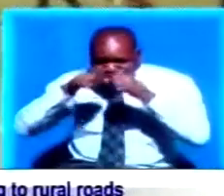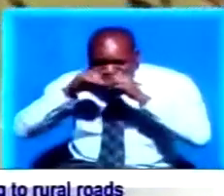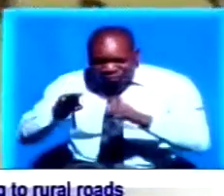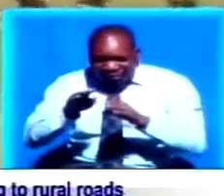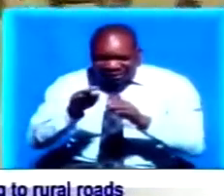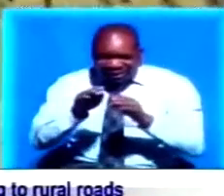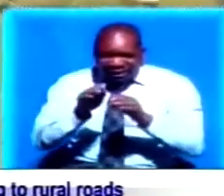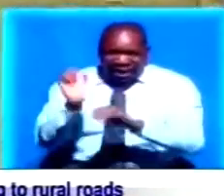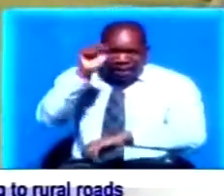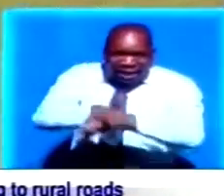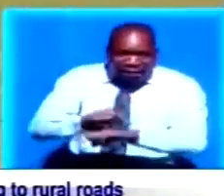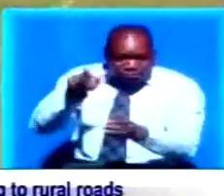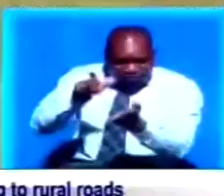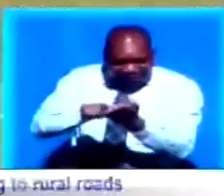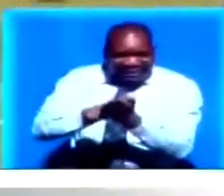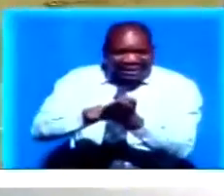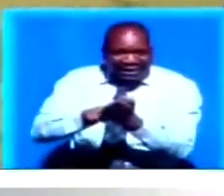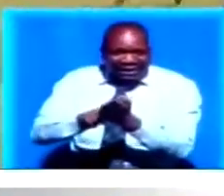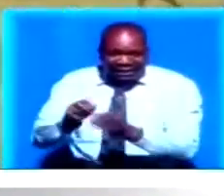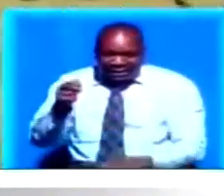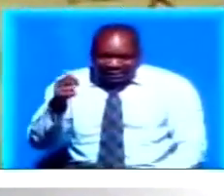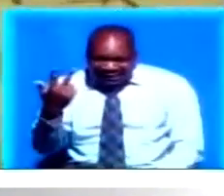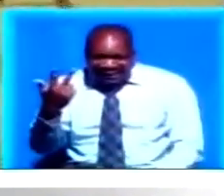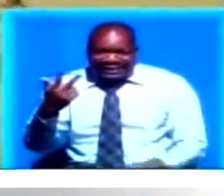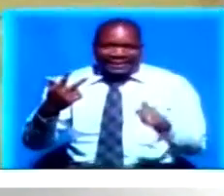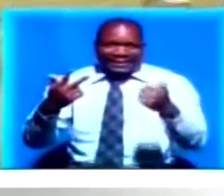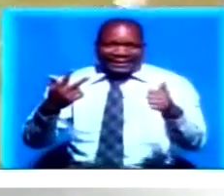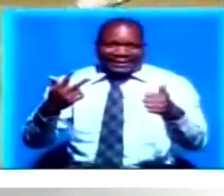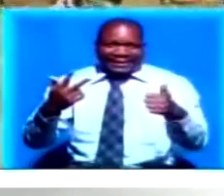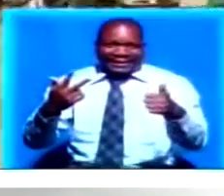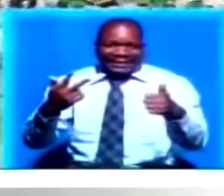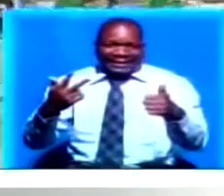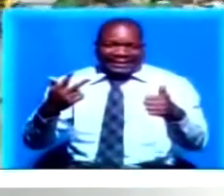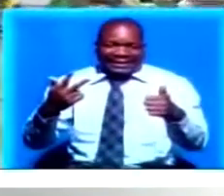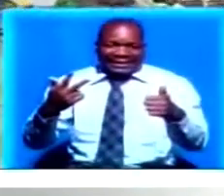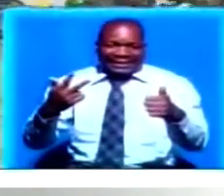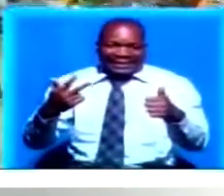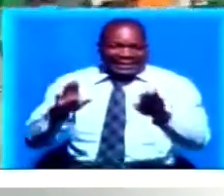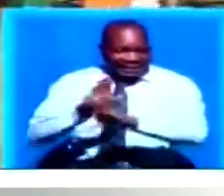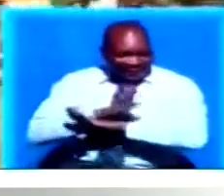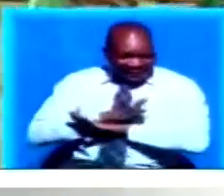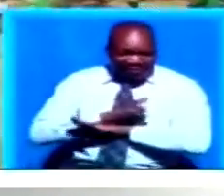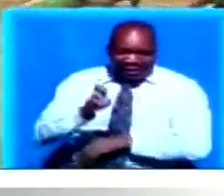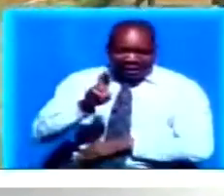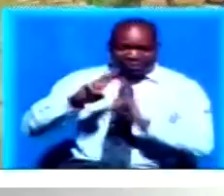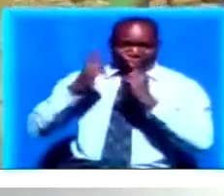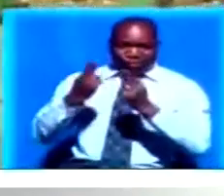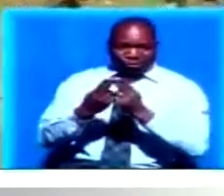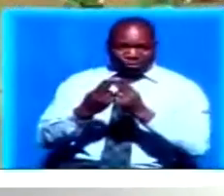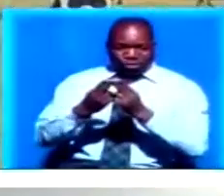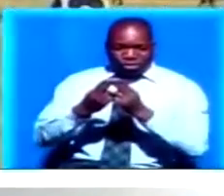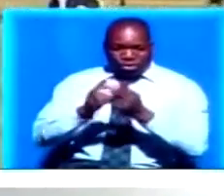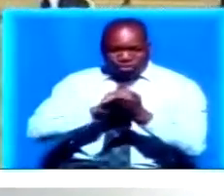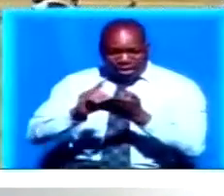Club. Green Buffaloes won by 13 tries to 10. This was in the Zambia Rugby Union Week 14 rescheduled game.